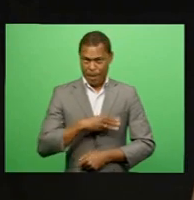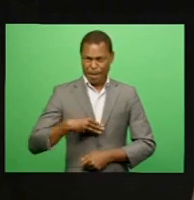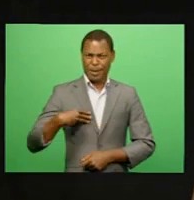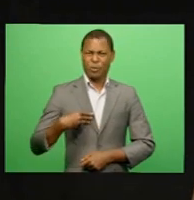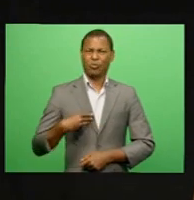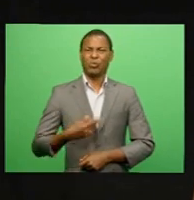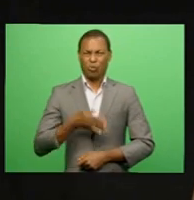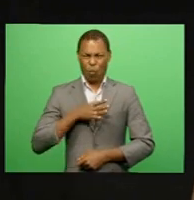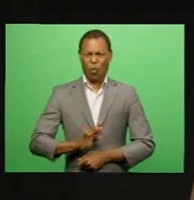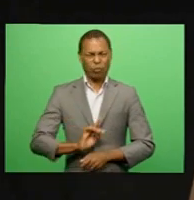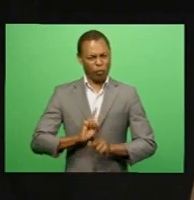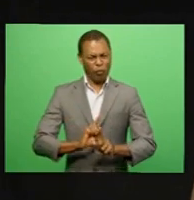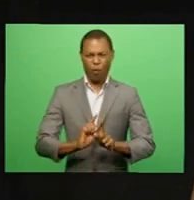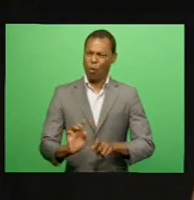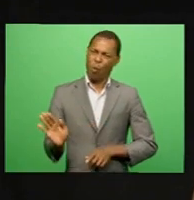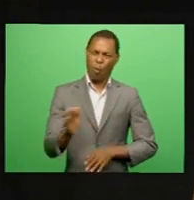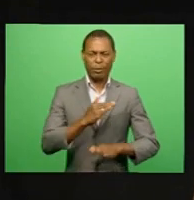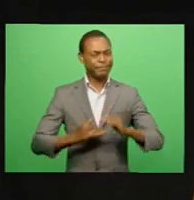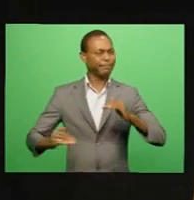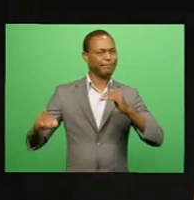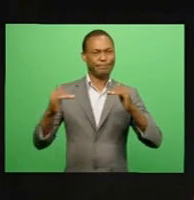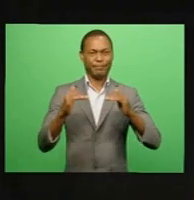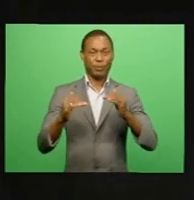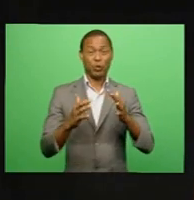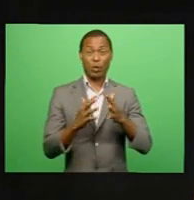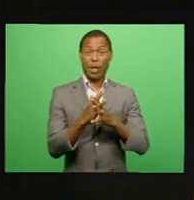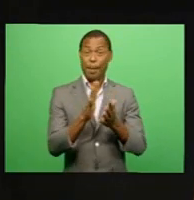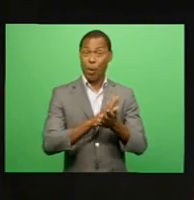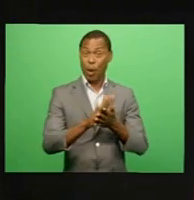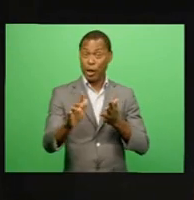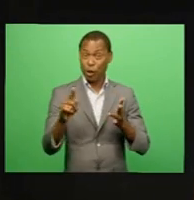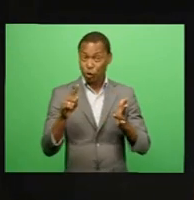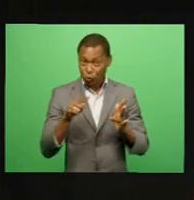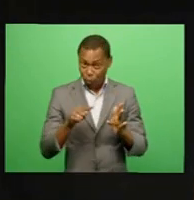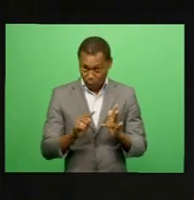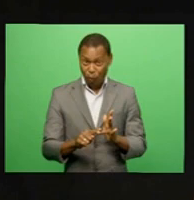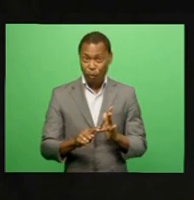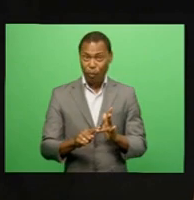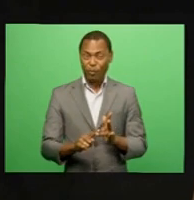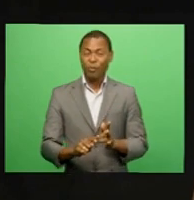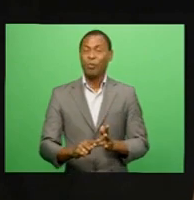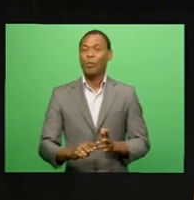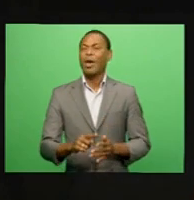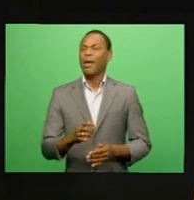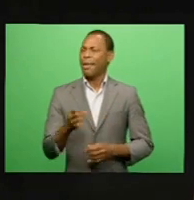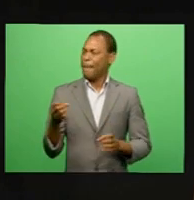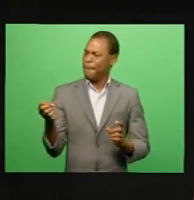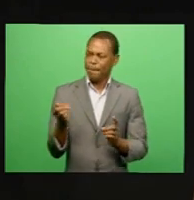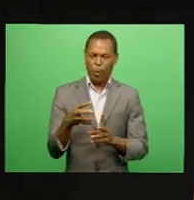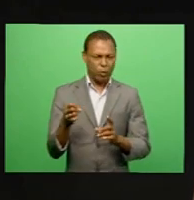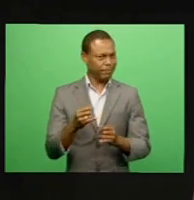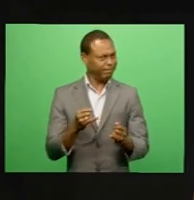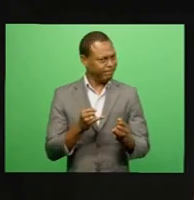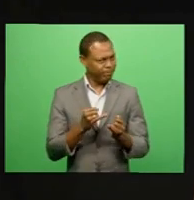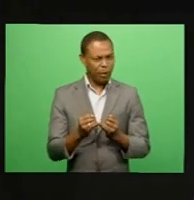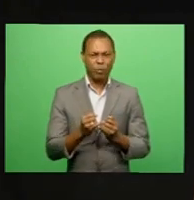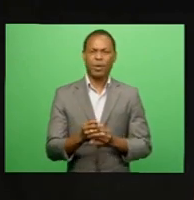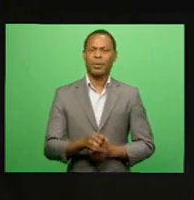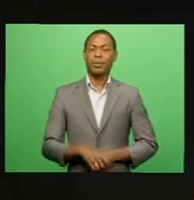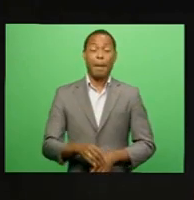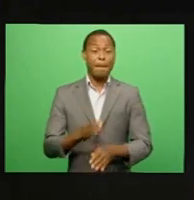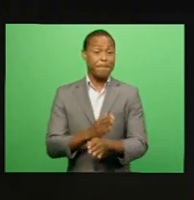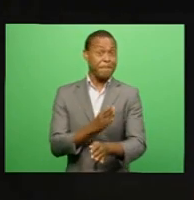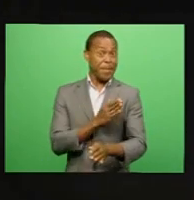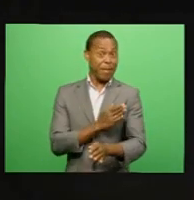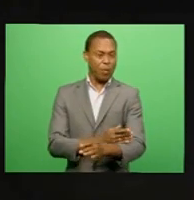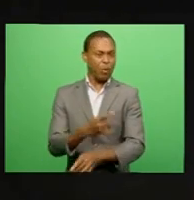international standards. Therefore, the World Health Organization's endorsement for the vaccination is important before any vaccine can be imported